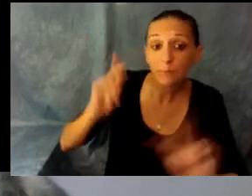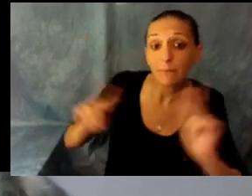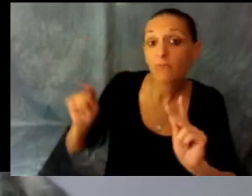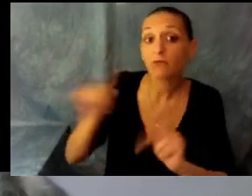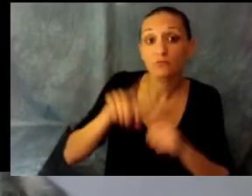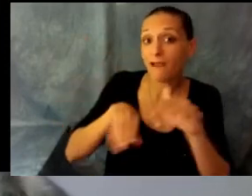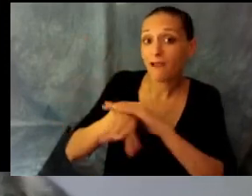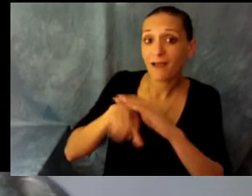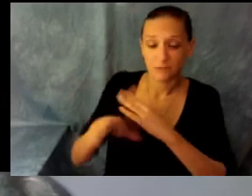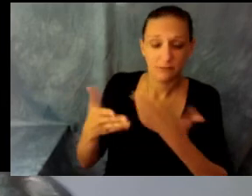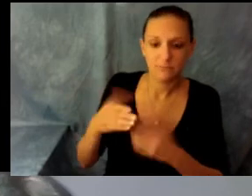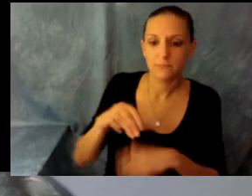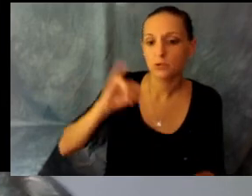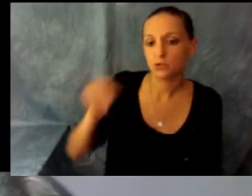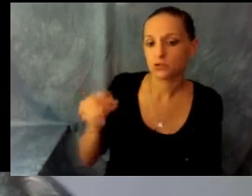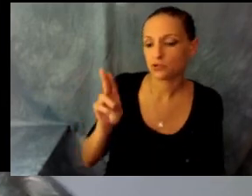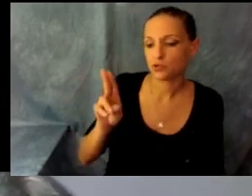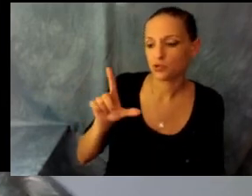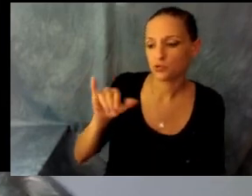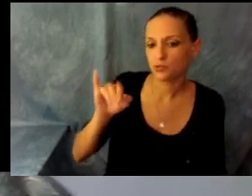access, it's